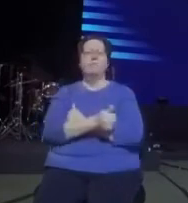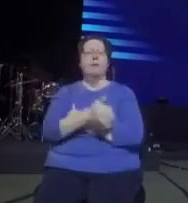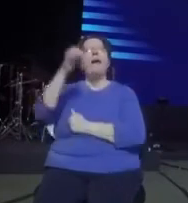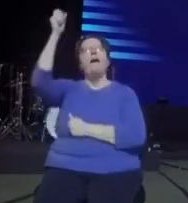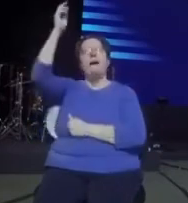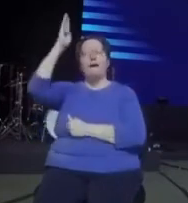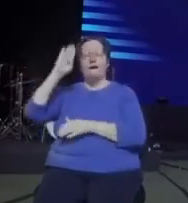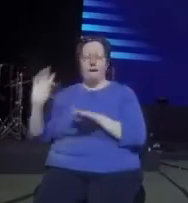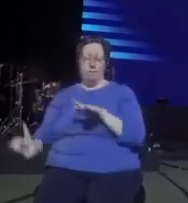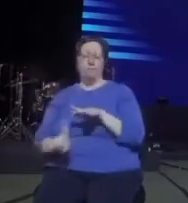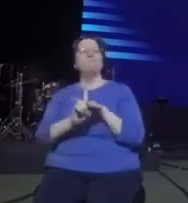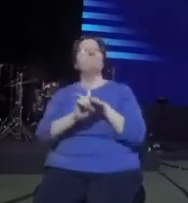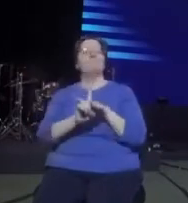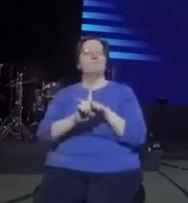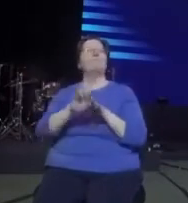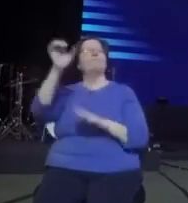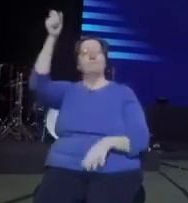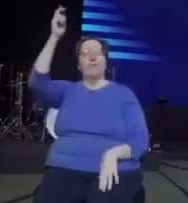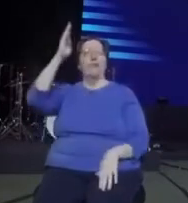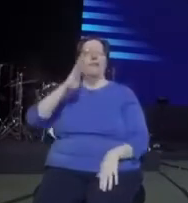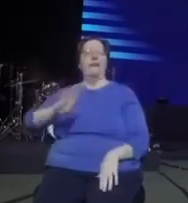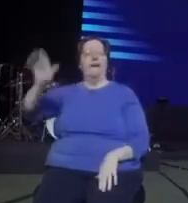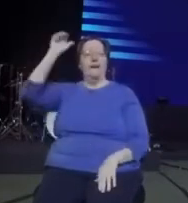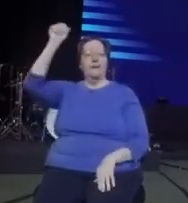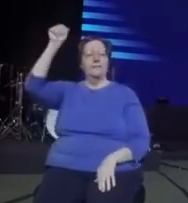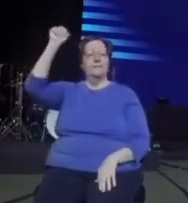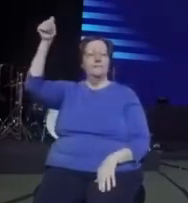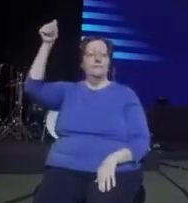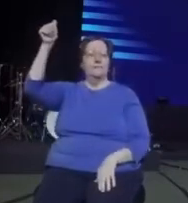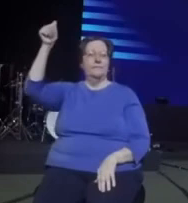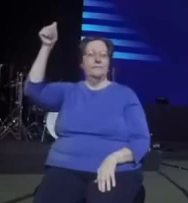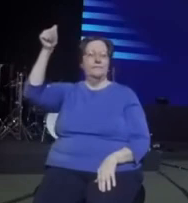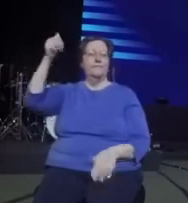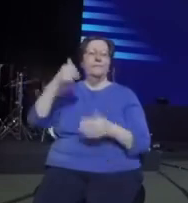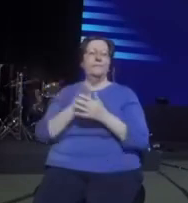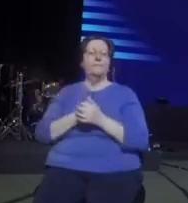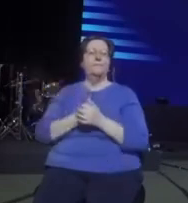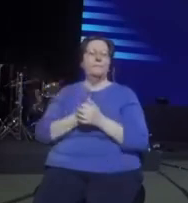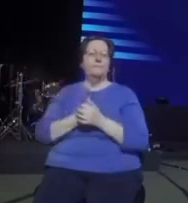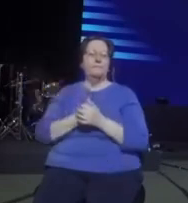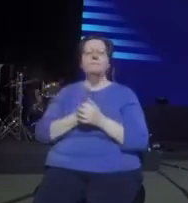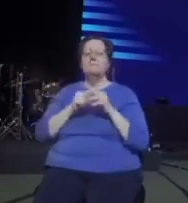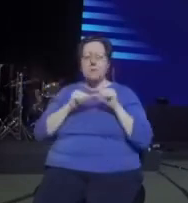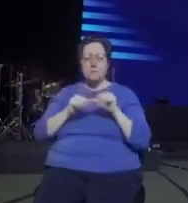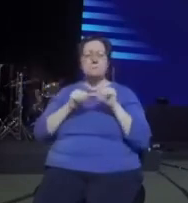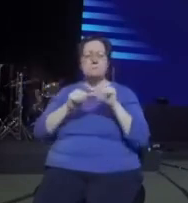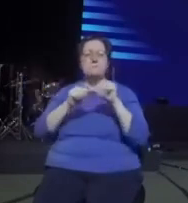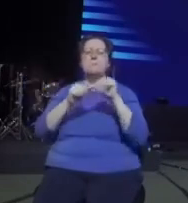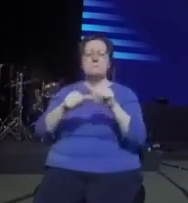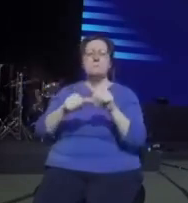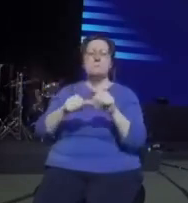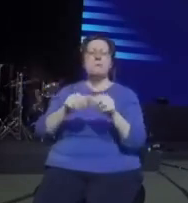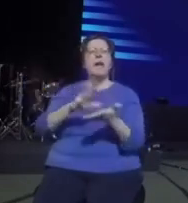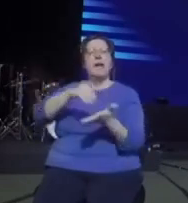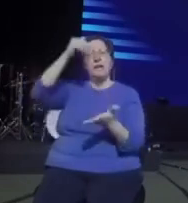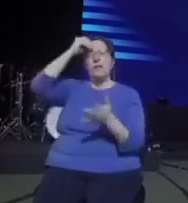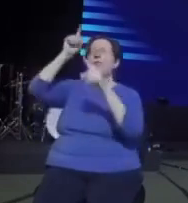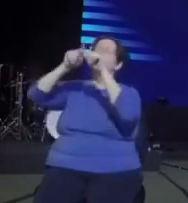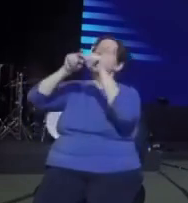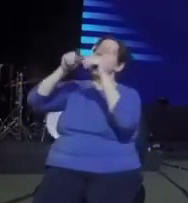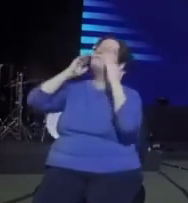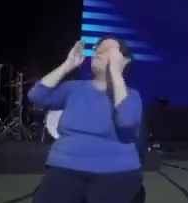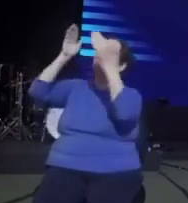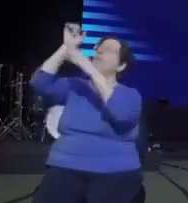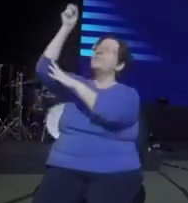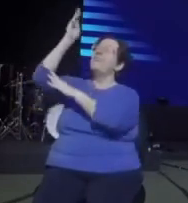you He's God. But there'll be another one coming along. And as long as you get these patterns down, no matter what happens. I